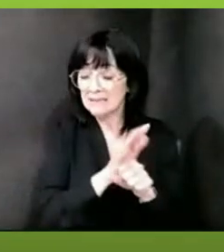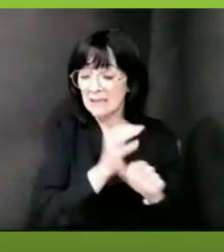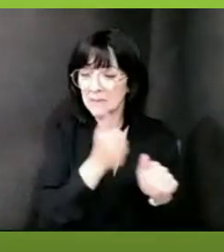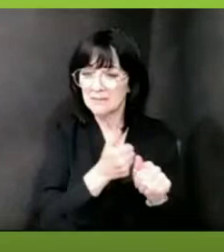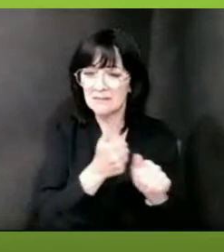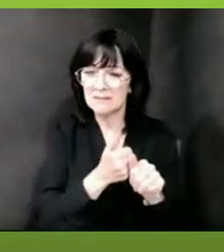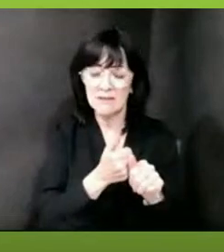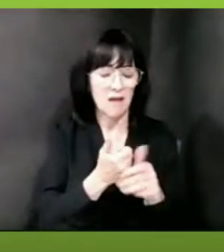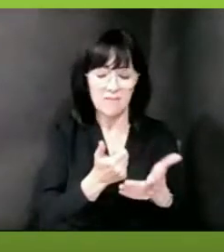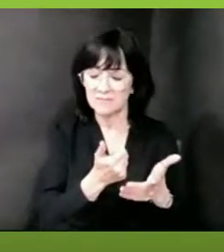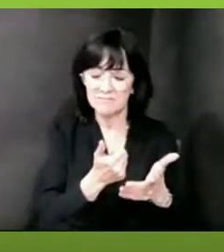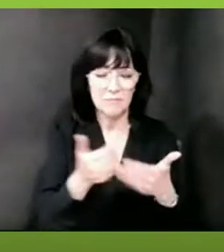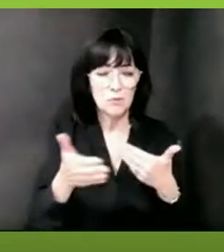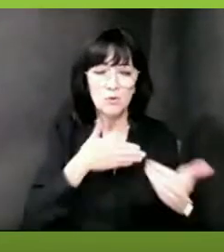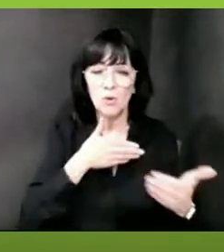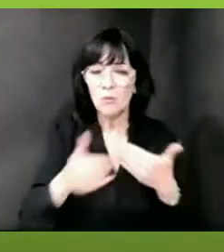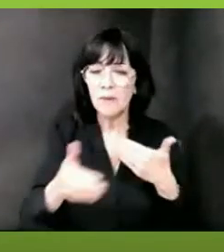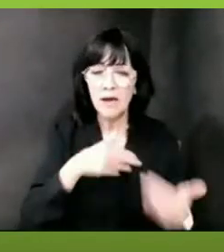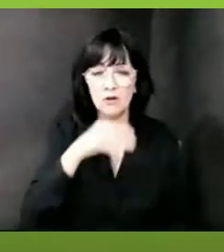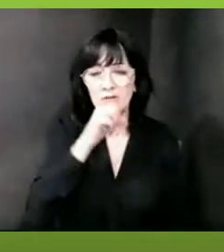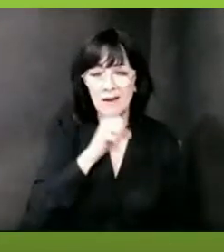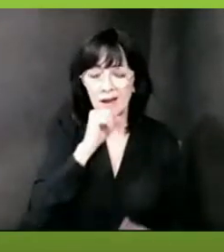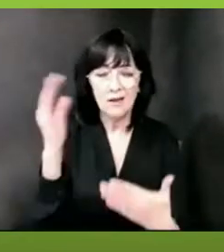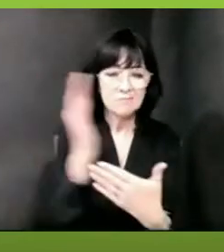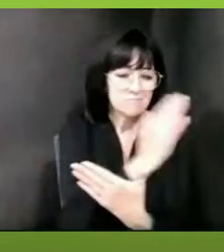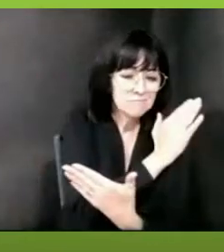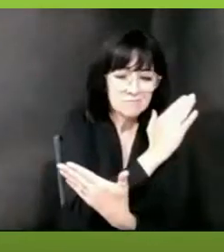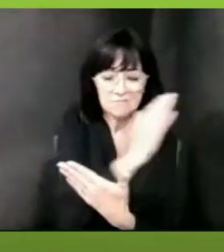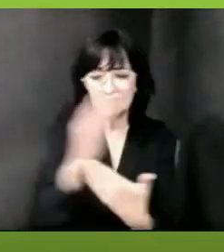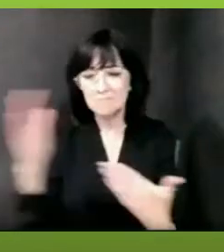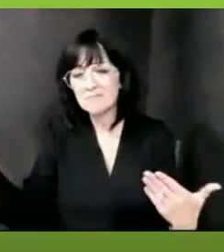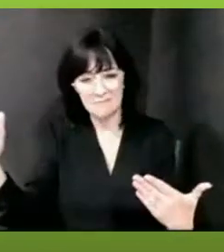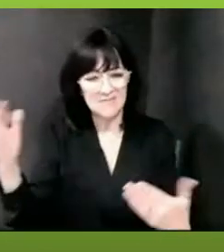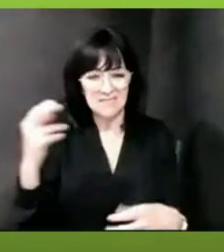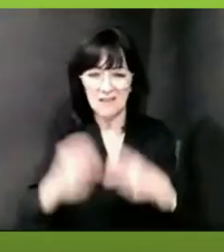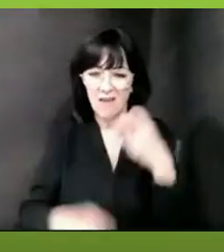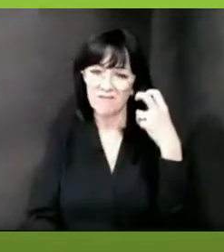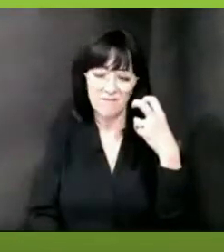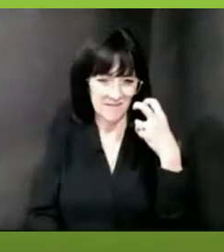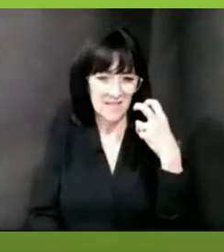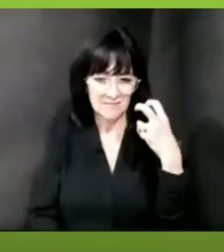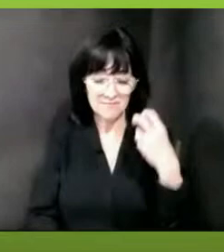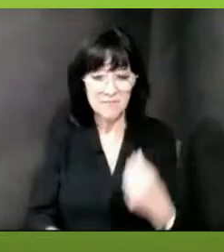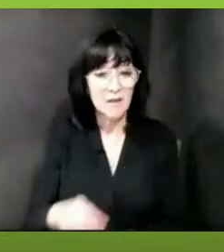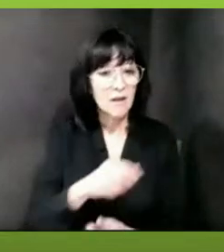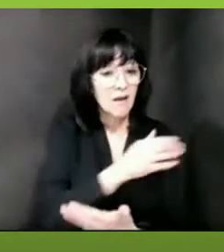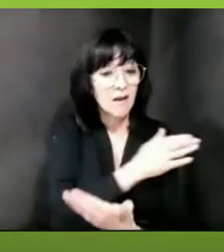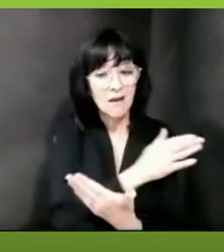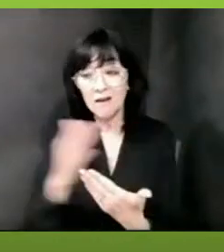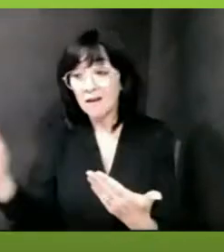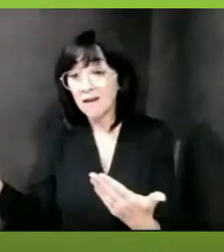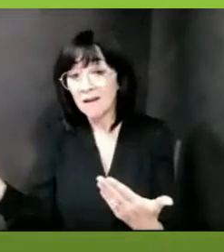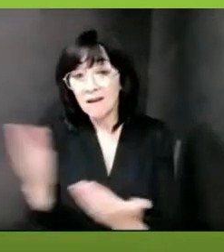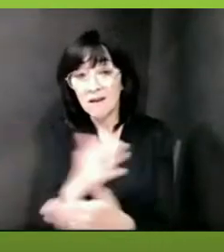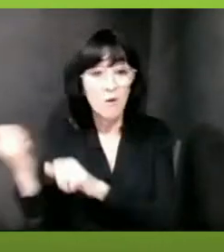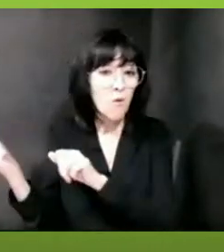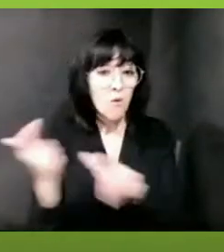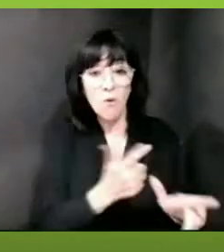transcends age. We've all had our struggles. And I think one thing we all have in common is loss through the pandemic. I